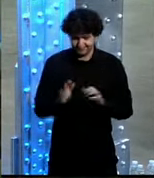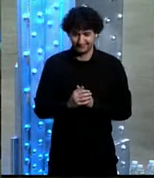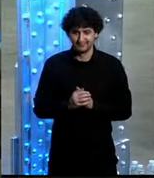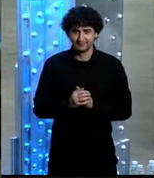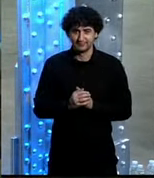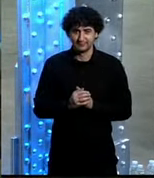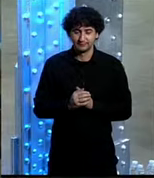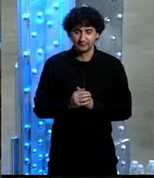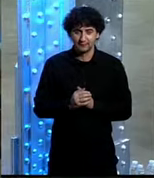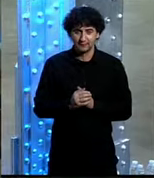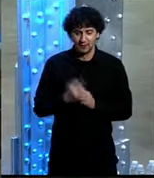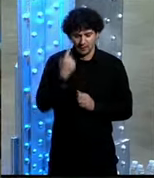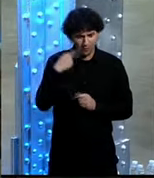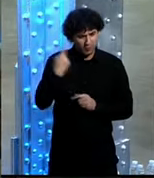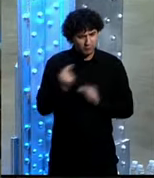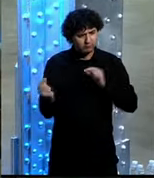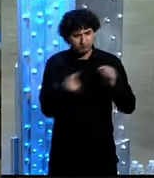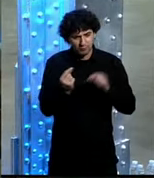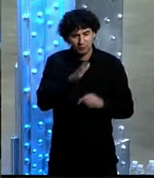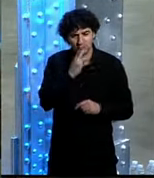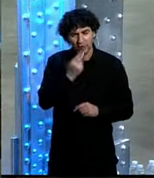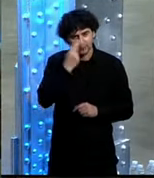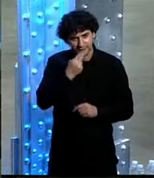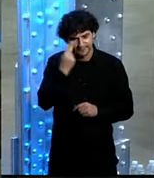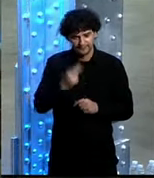just packed and passive.